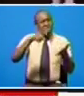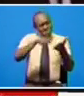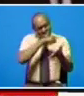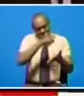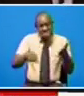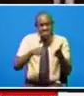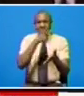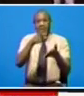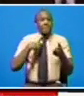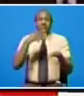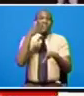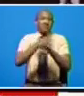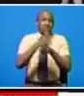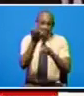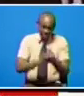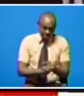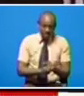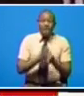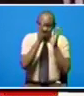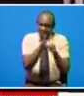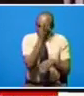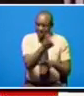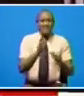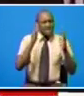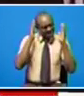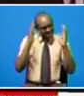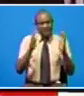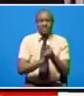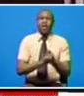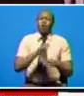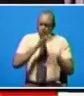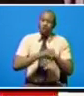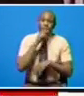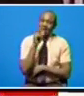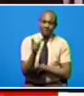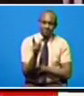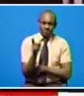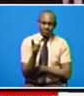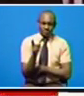he didn't do. Nicholas Biwott was a great and noble man.